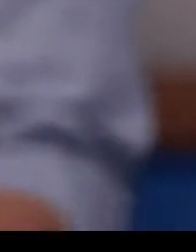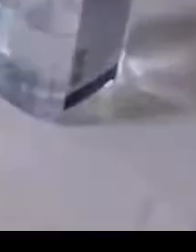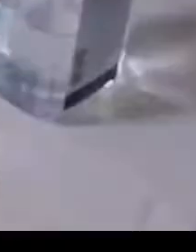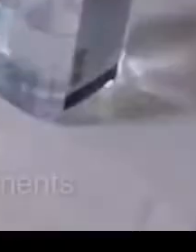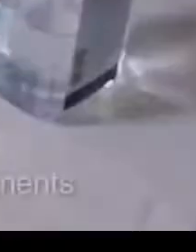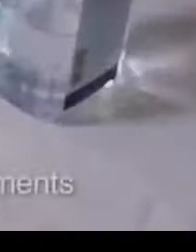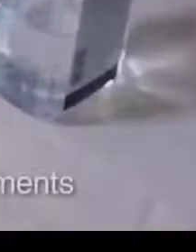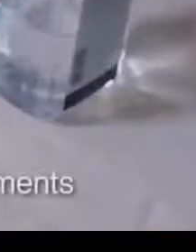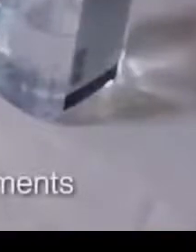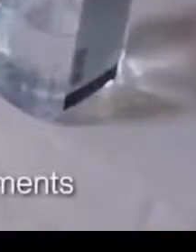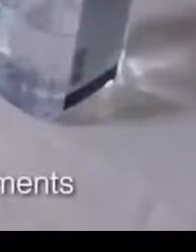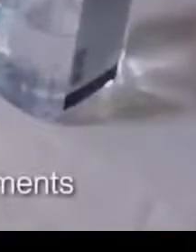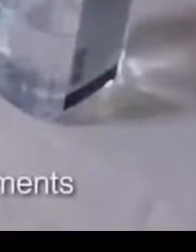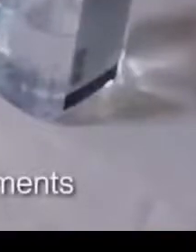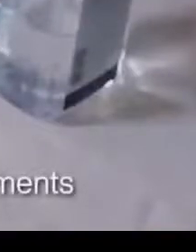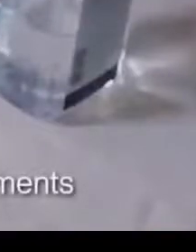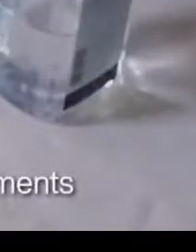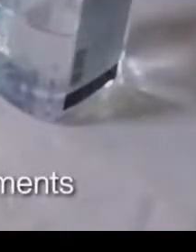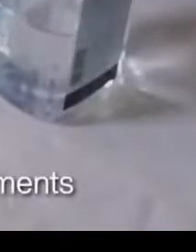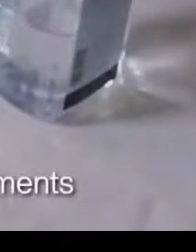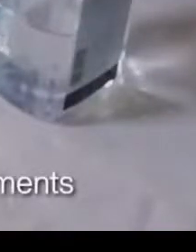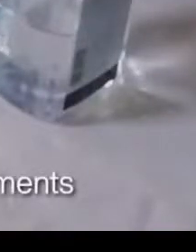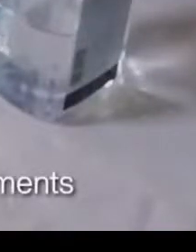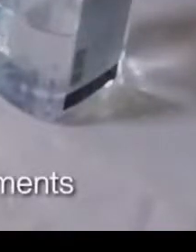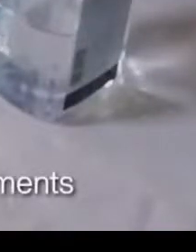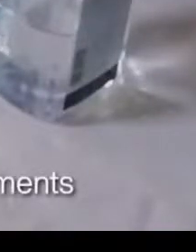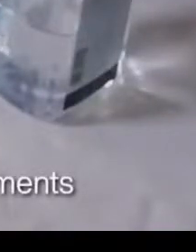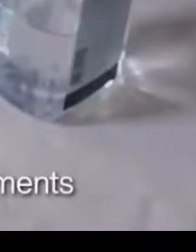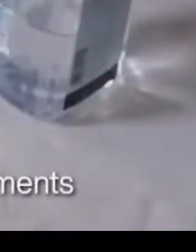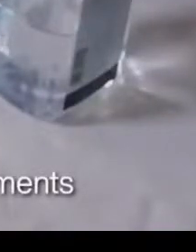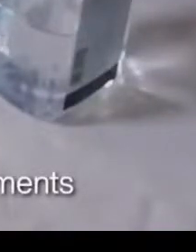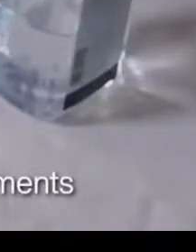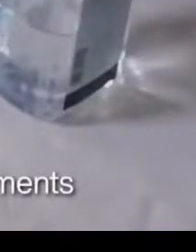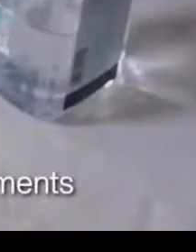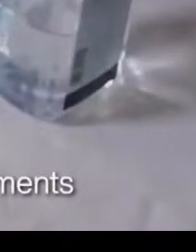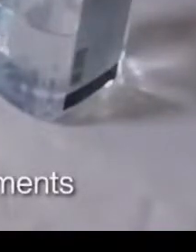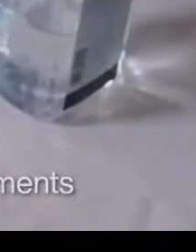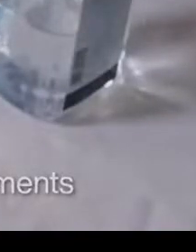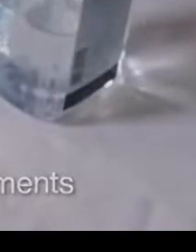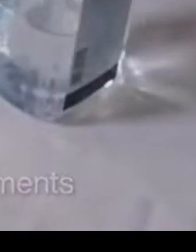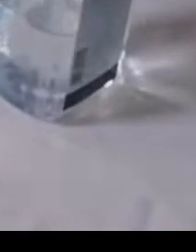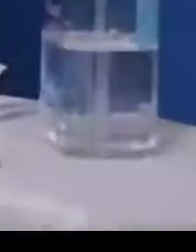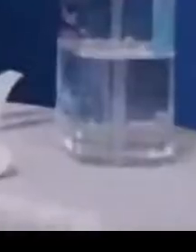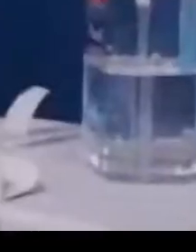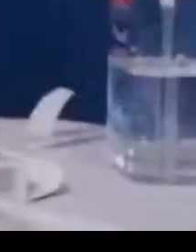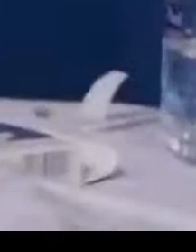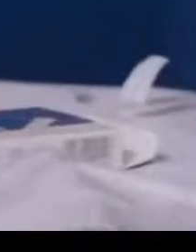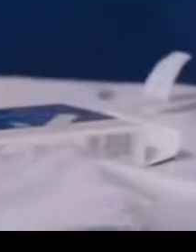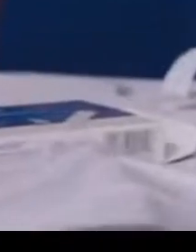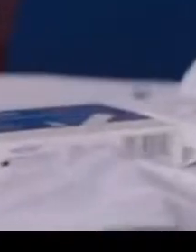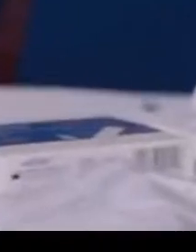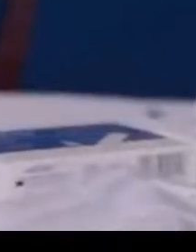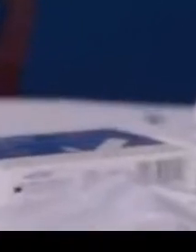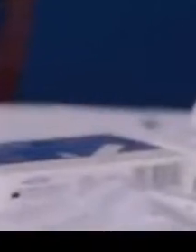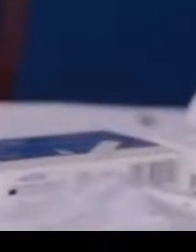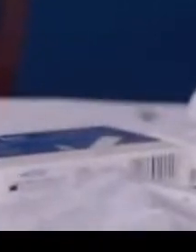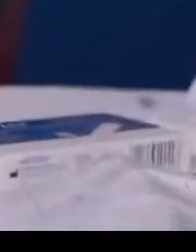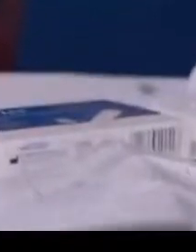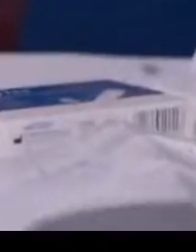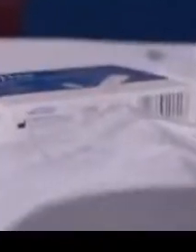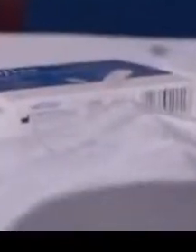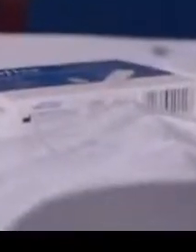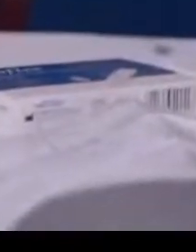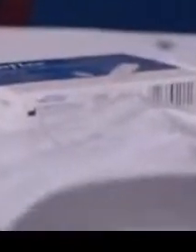top. The next stage is for us to put a few drops of the liquid onto the hallmark S